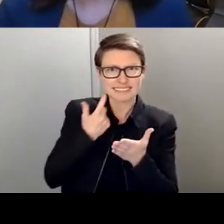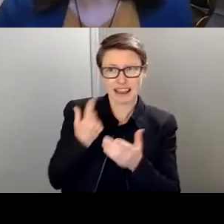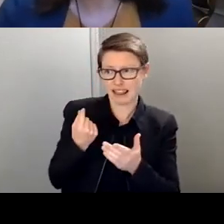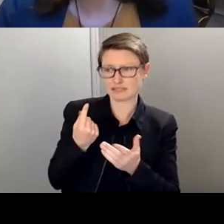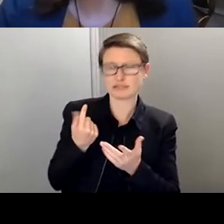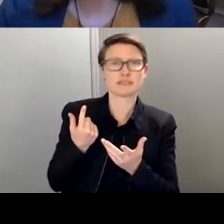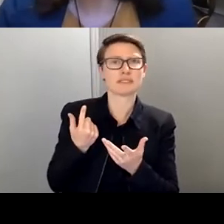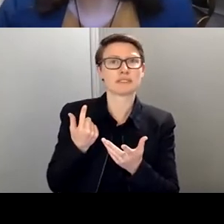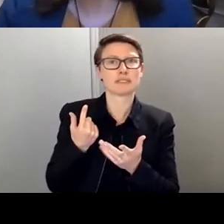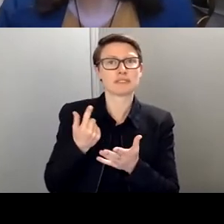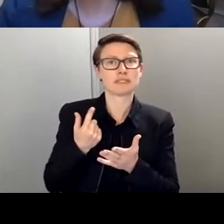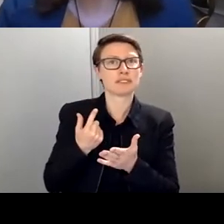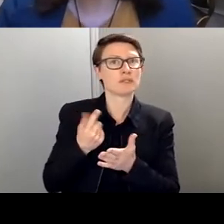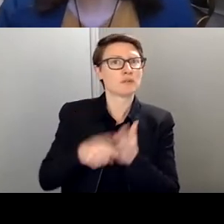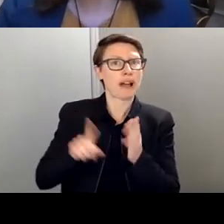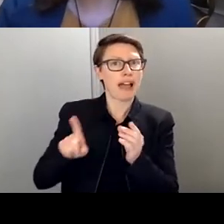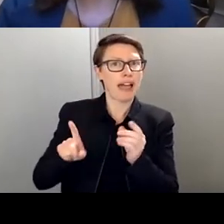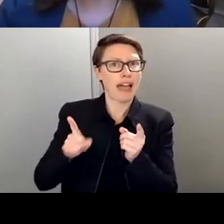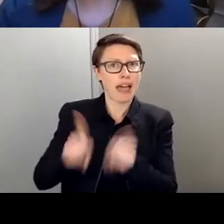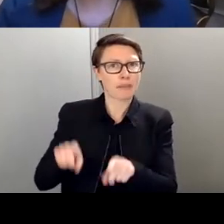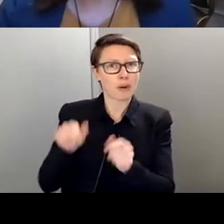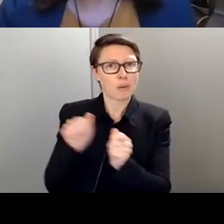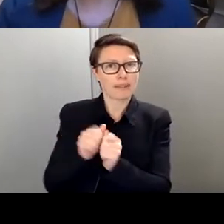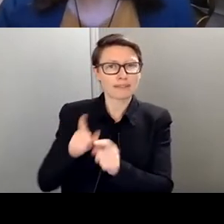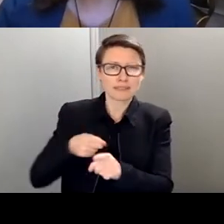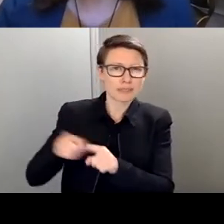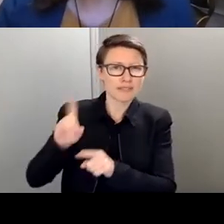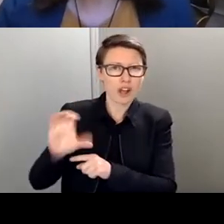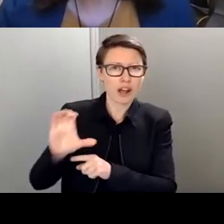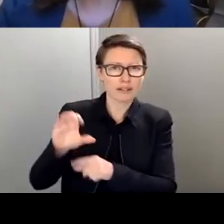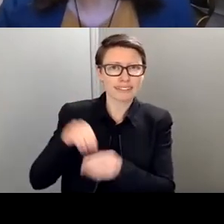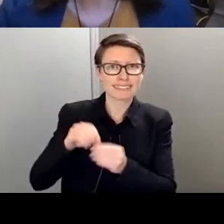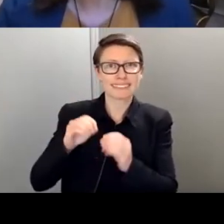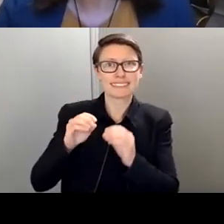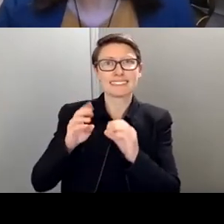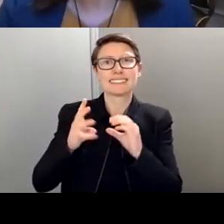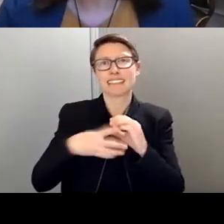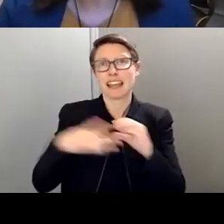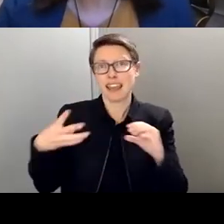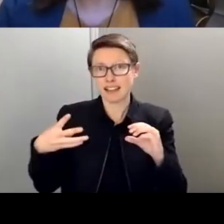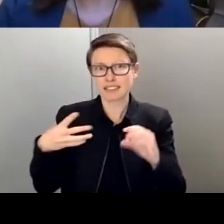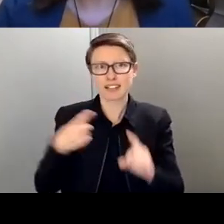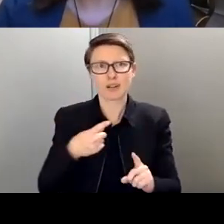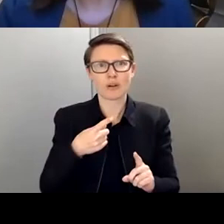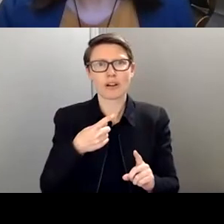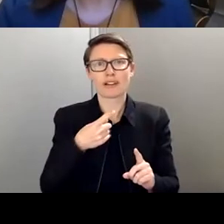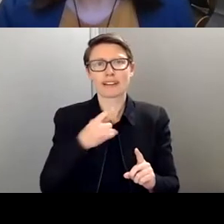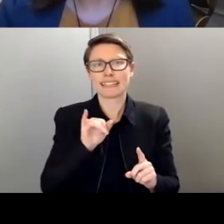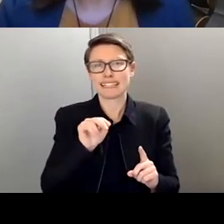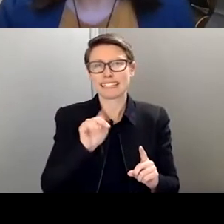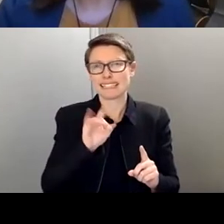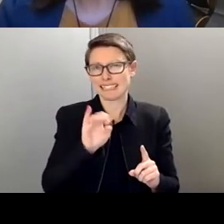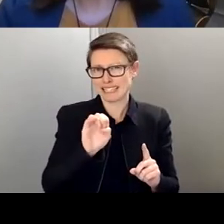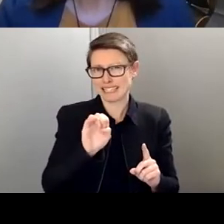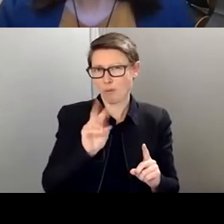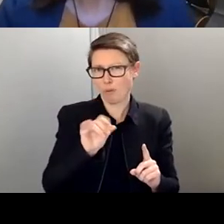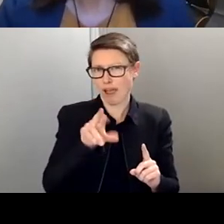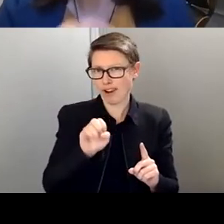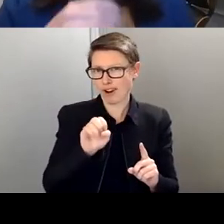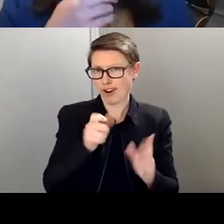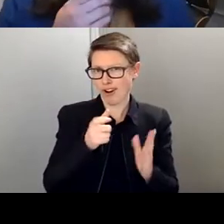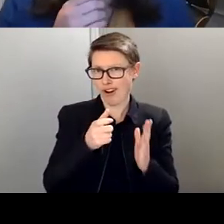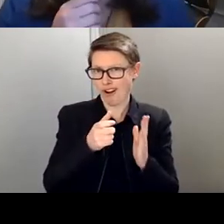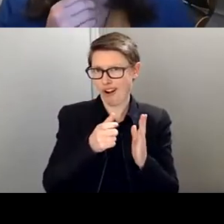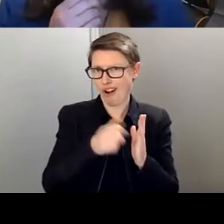documentary. At Sundance, there's an IndieWire article from a couple days ago, but it definitely had